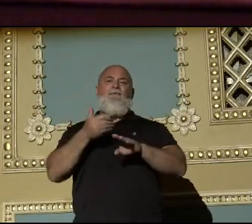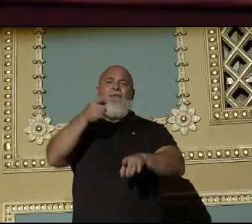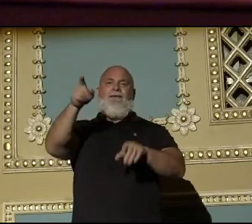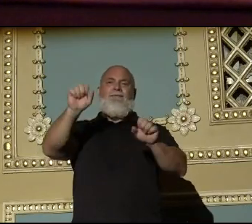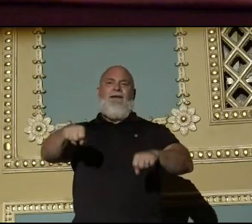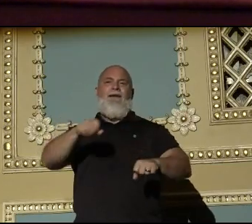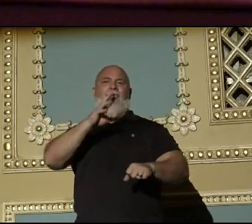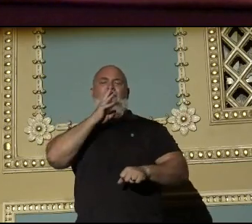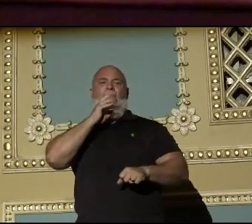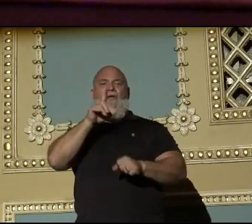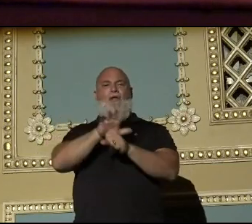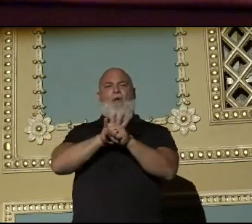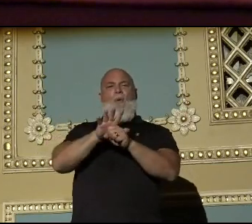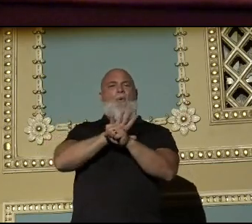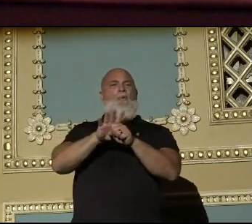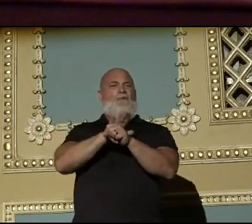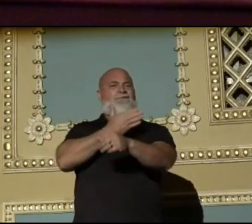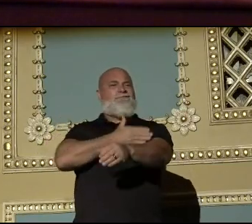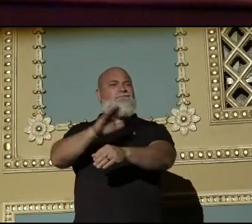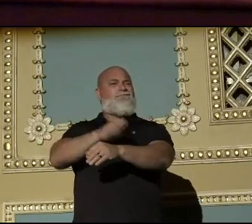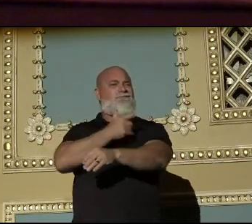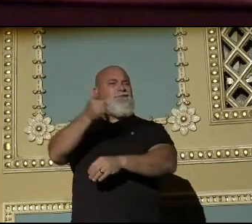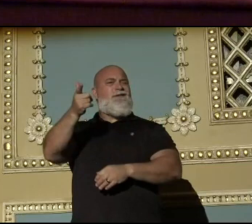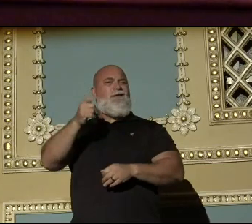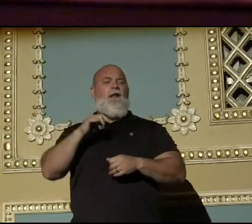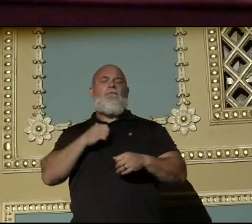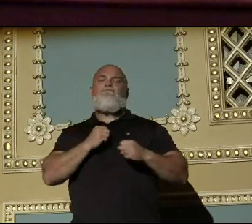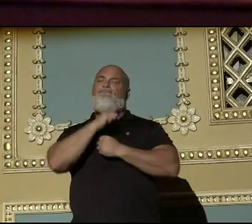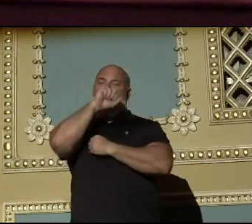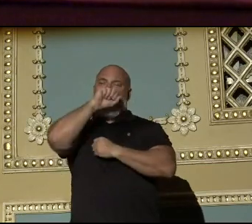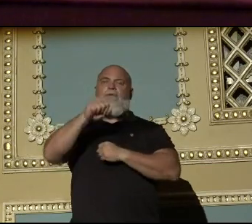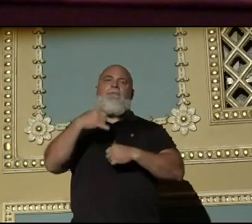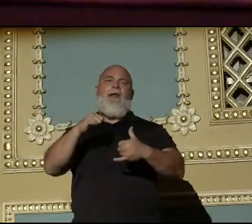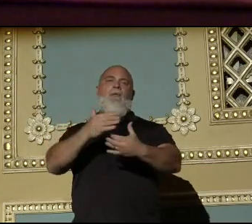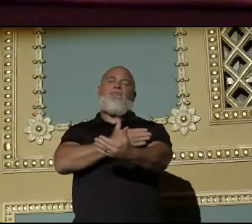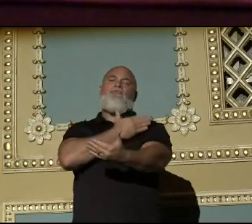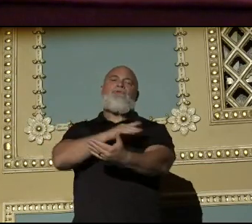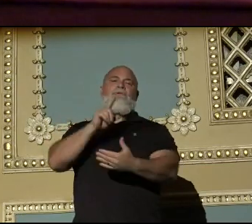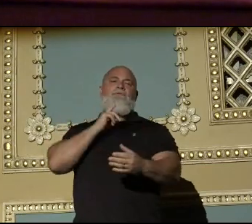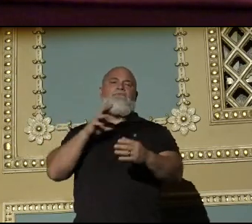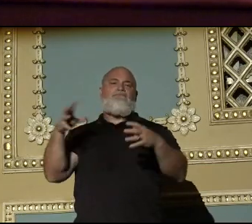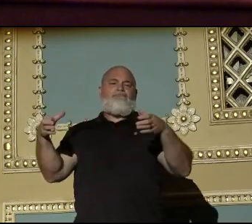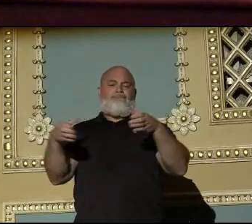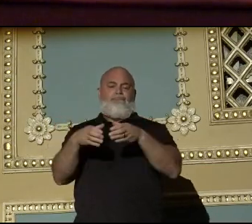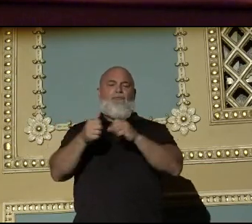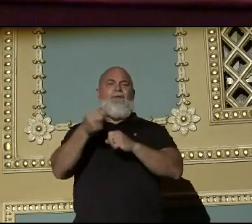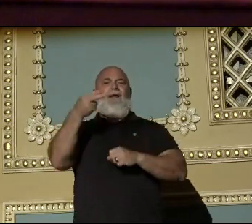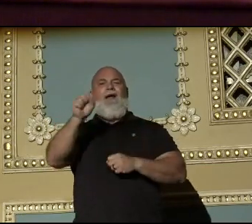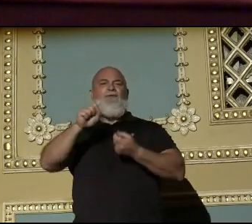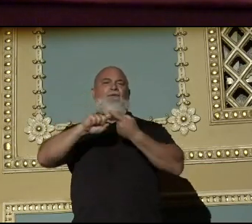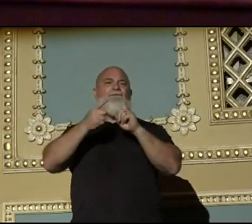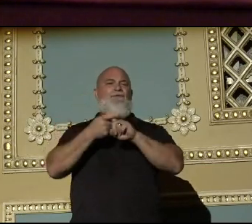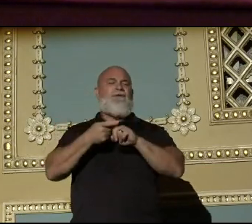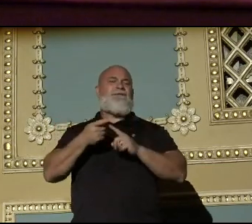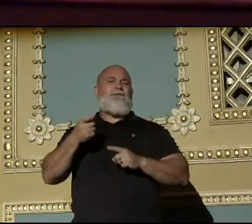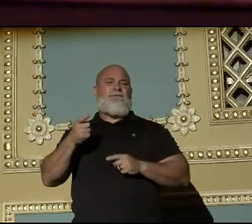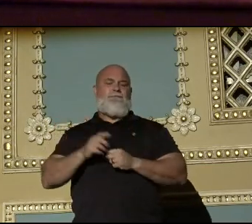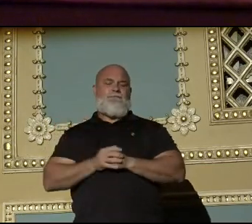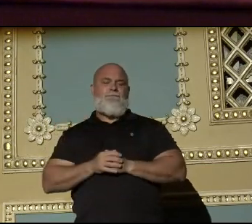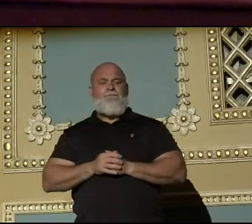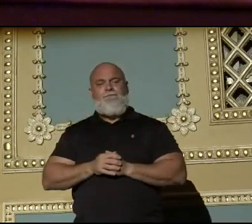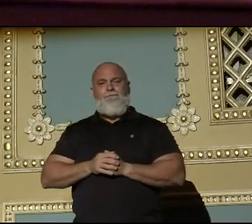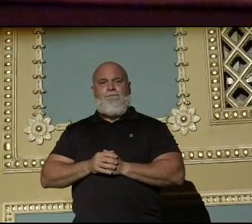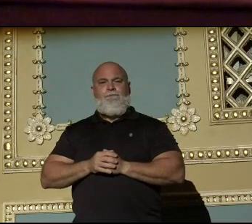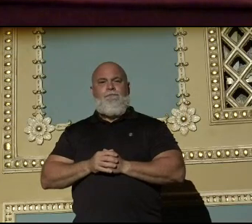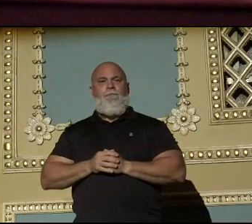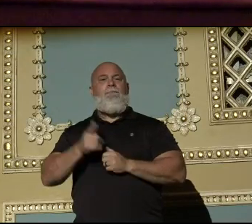talk. They are local singer-songwriters who just love to play music. They've joined forces with high school friends Bennett Boleen and Isaac